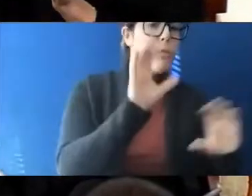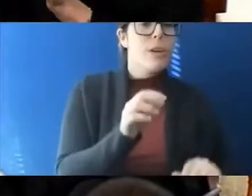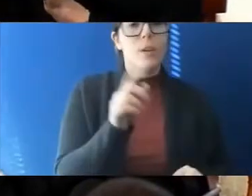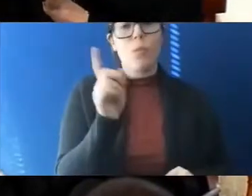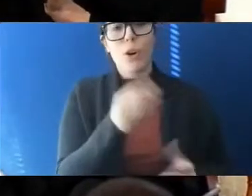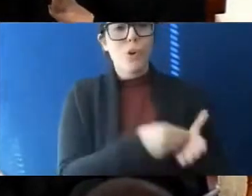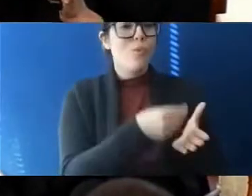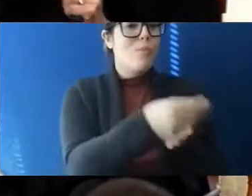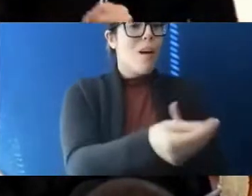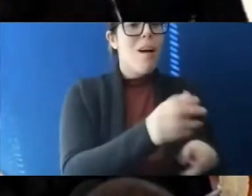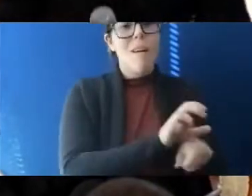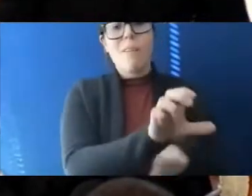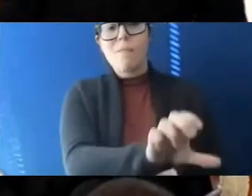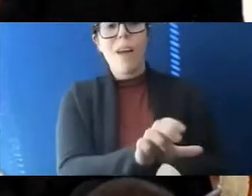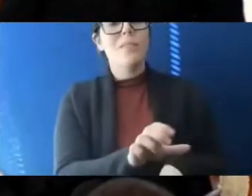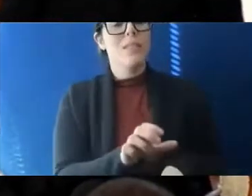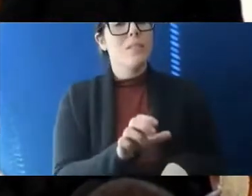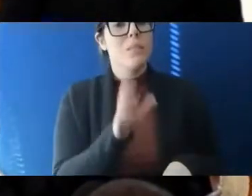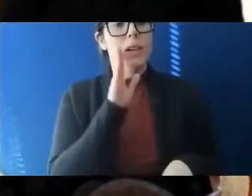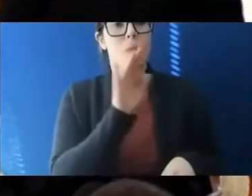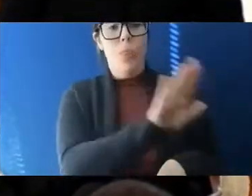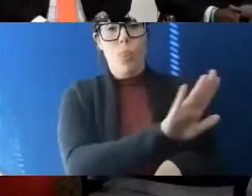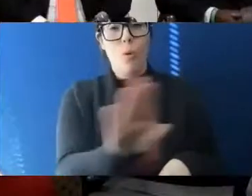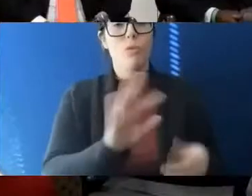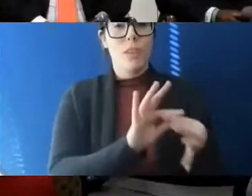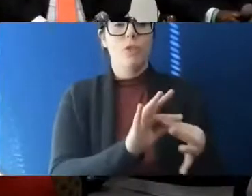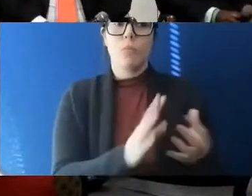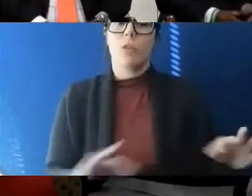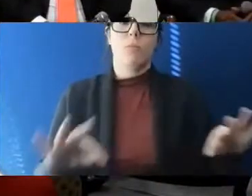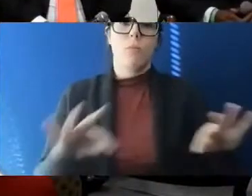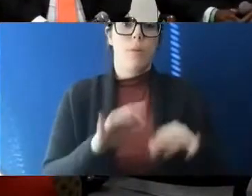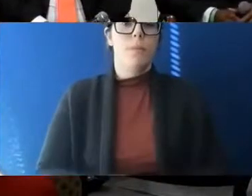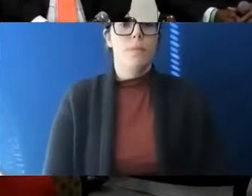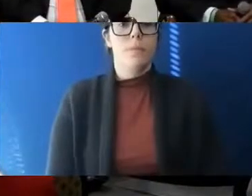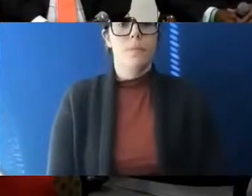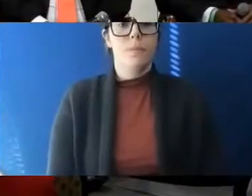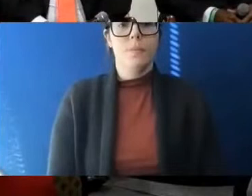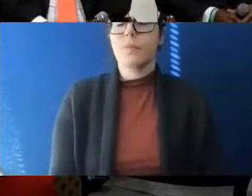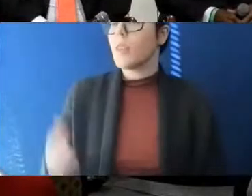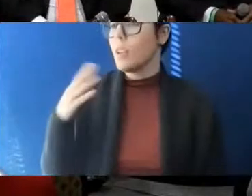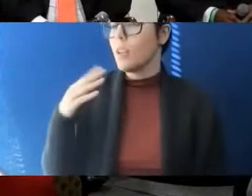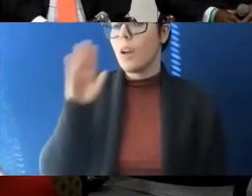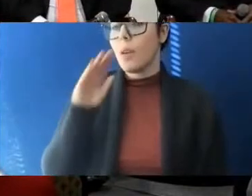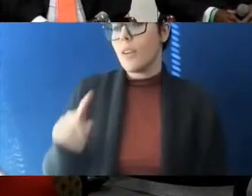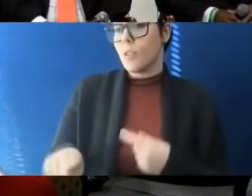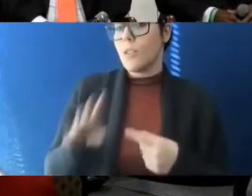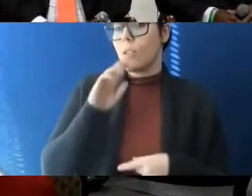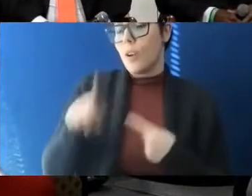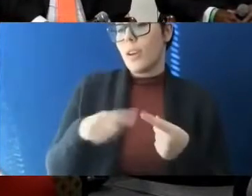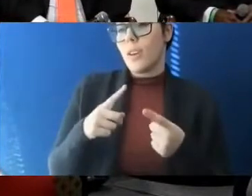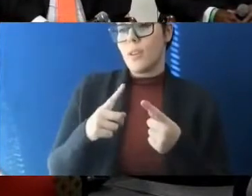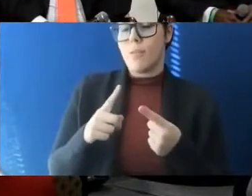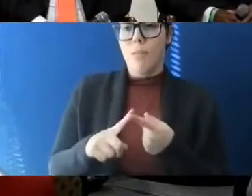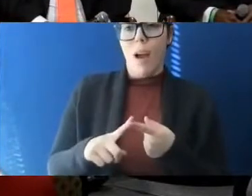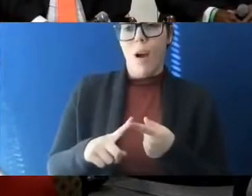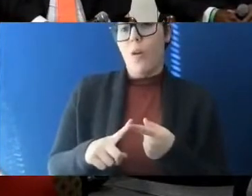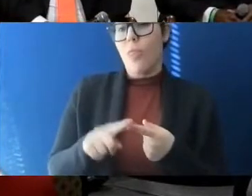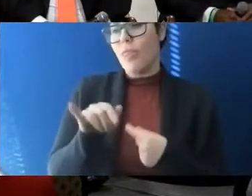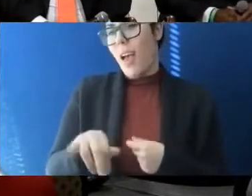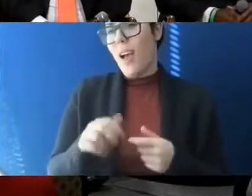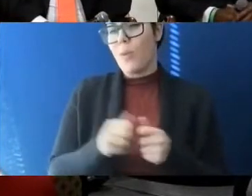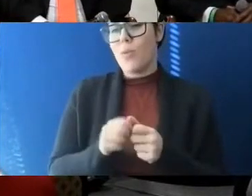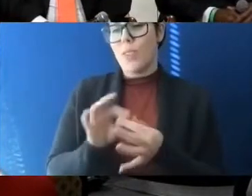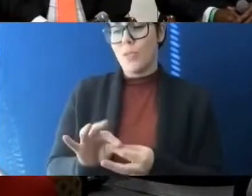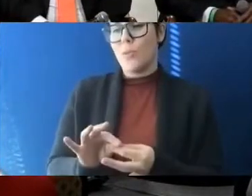business relationships is a key part of this. Yeah, and I appreciate that, and I know that in talking to a number of the CEOs who are in the room, be it, you mentioned Starbucks